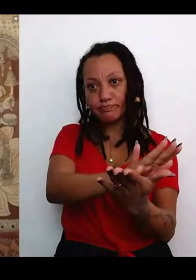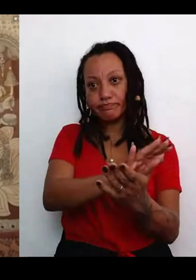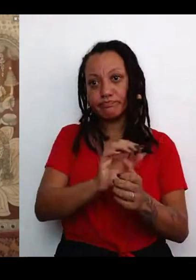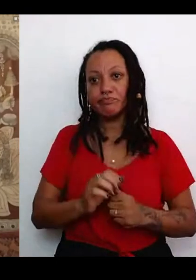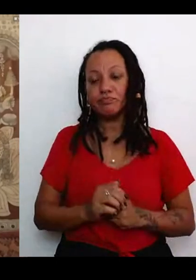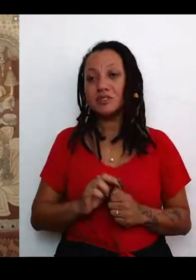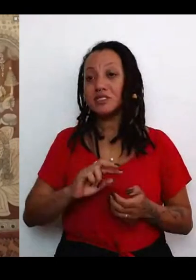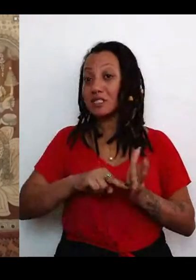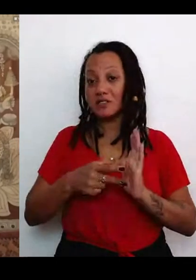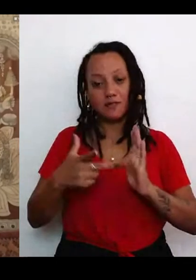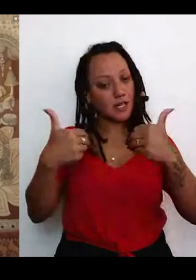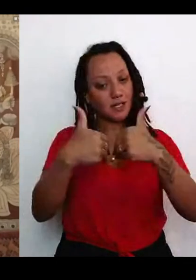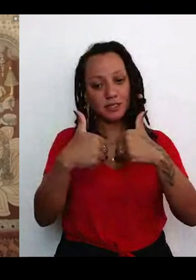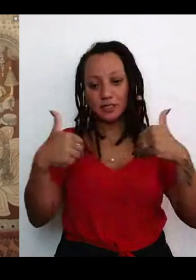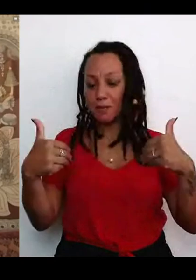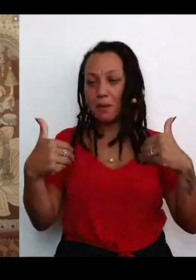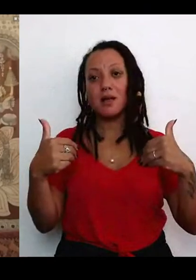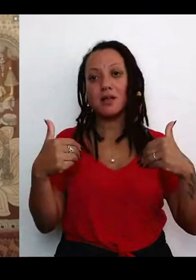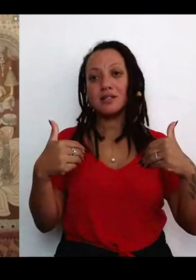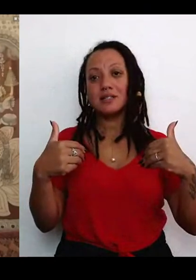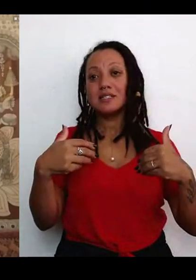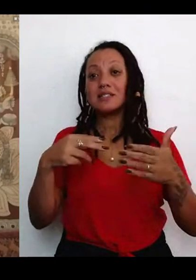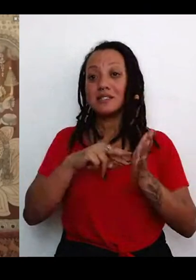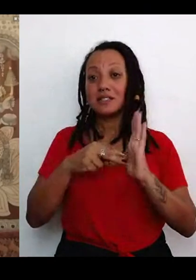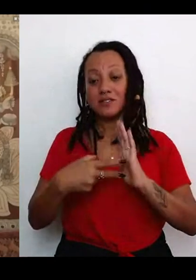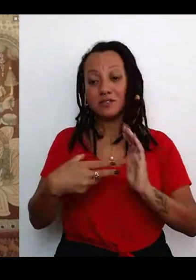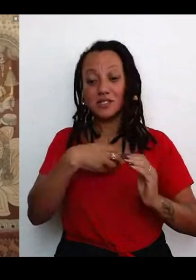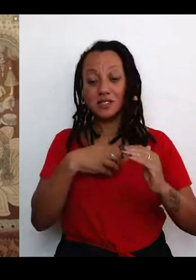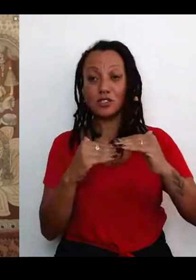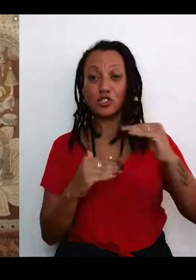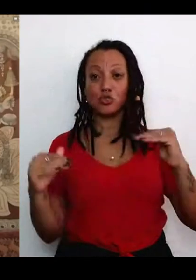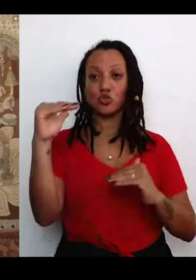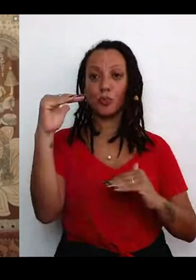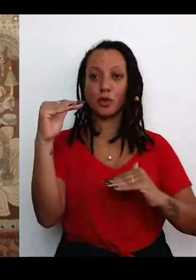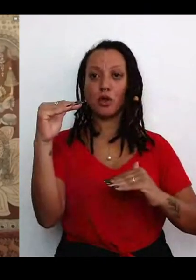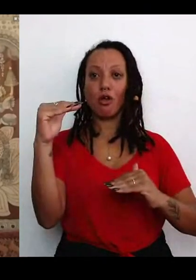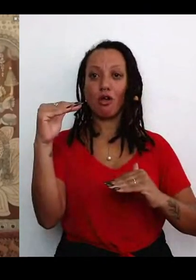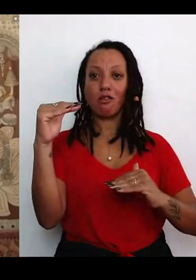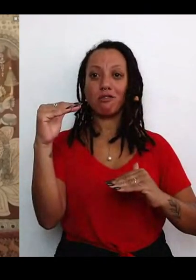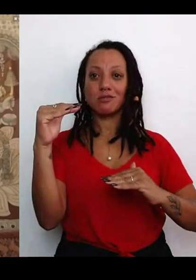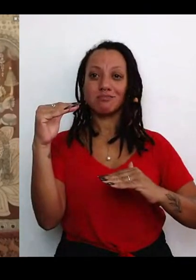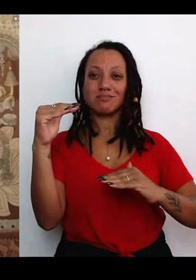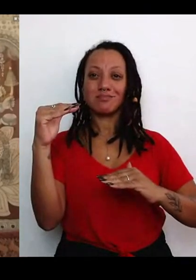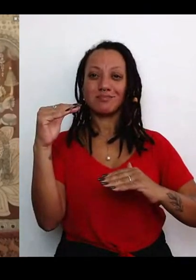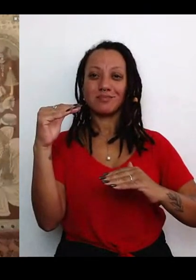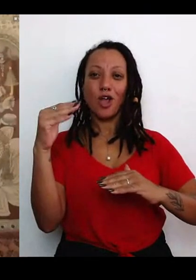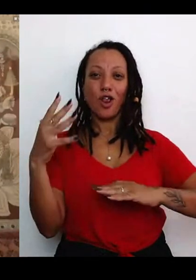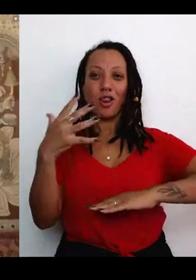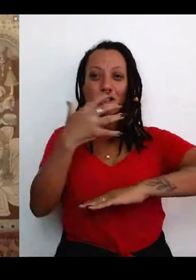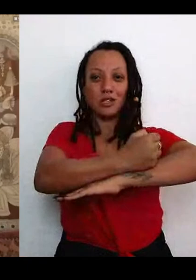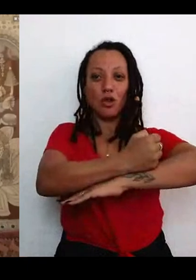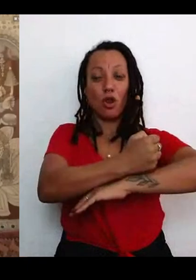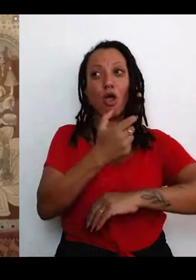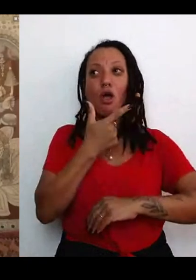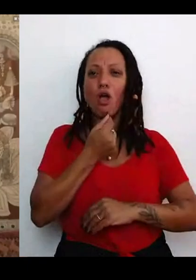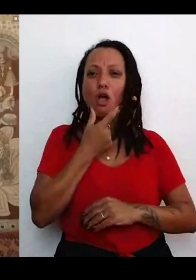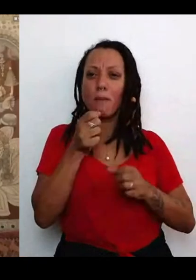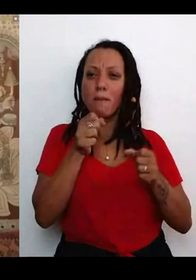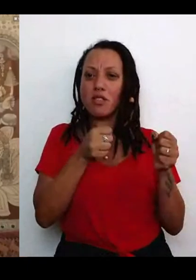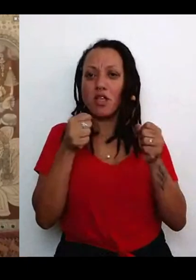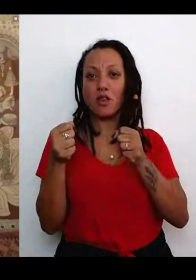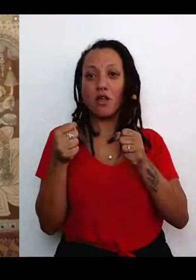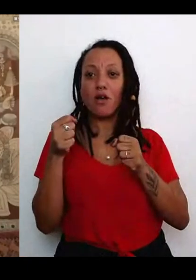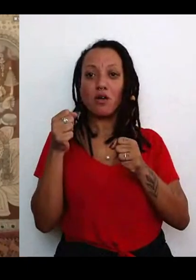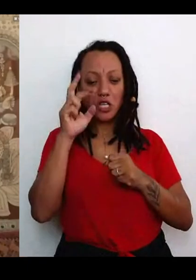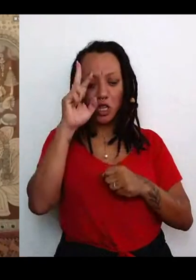the separation of Rights from responsibility with powerful men claiming All rights is placing rights of